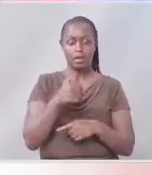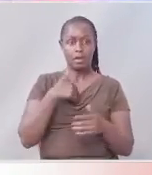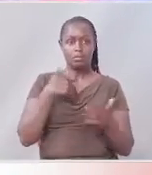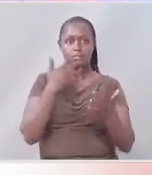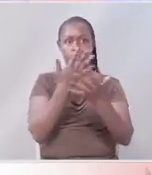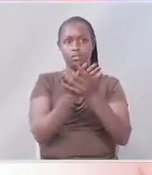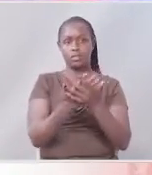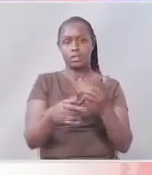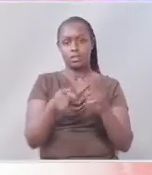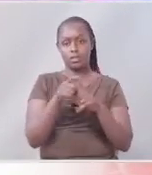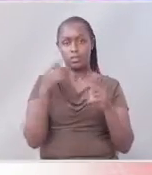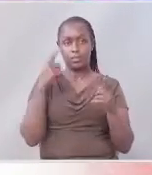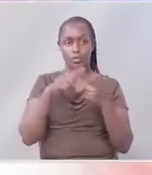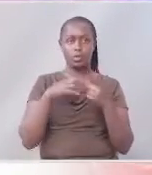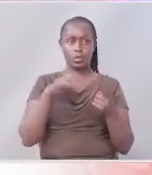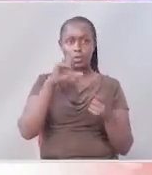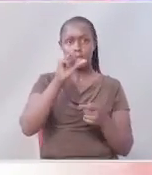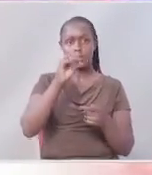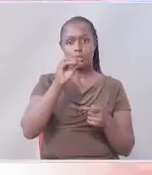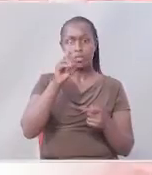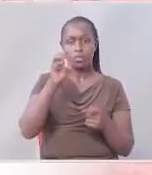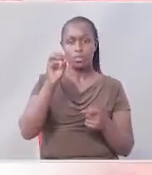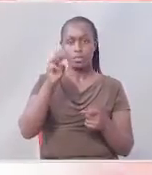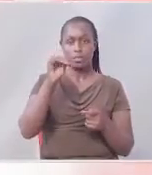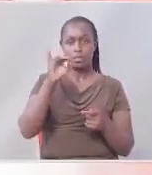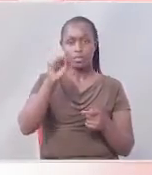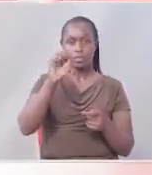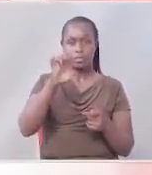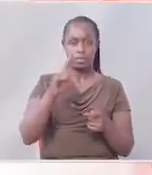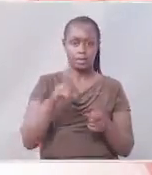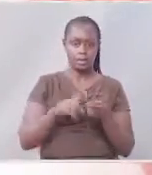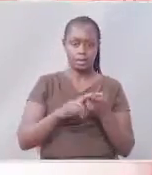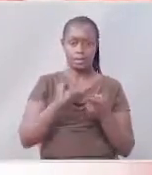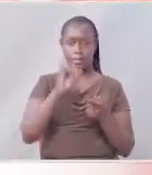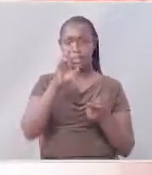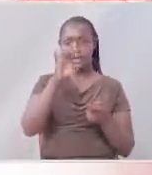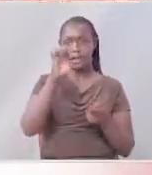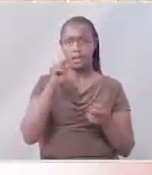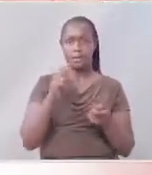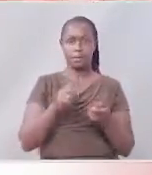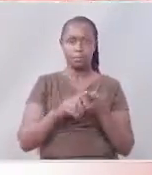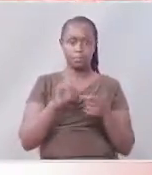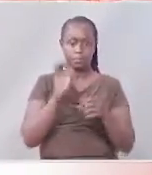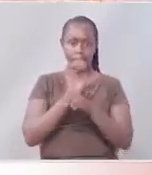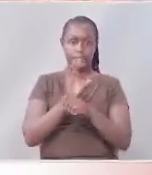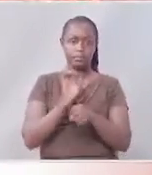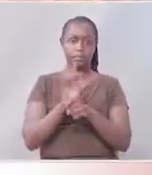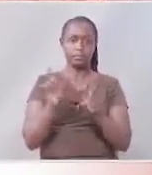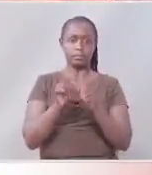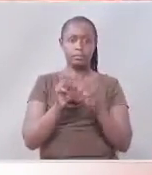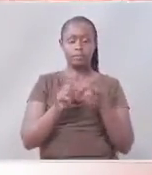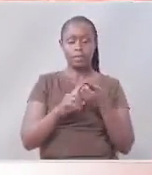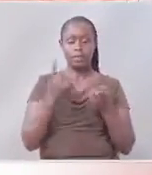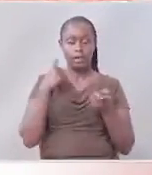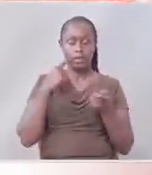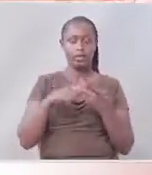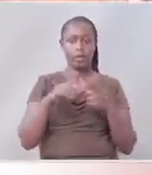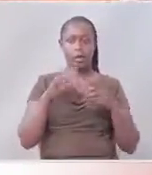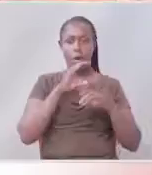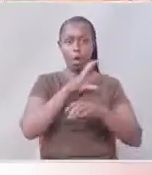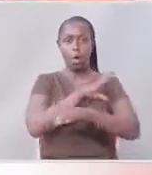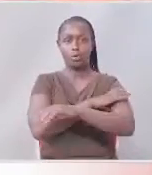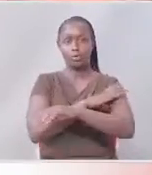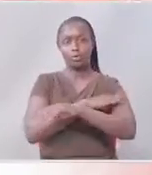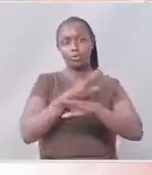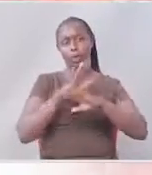and charged with sodomizing the boys. Irene Wainaina, a counseling psychologist and a recovering coach on